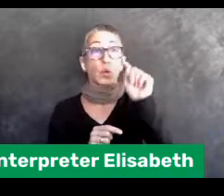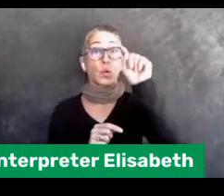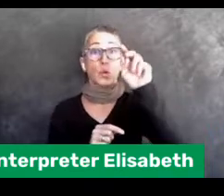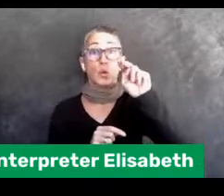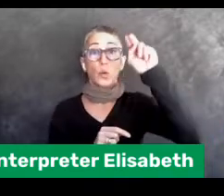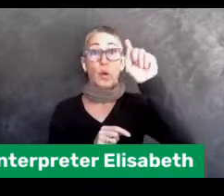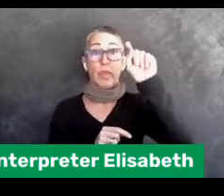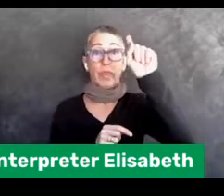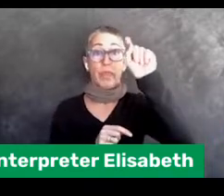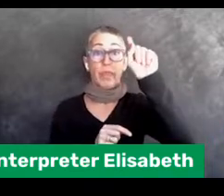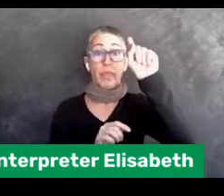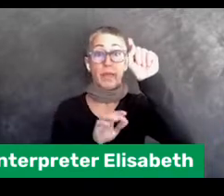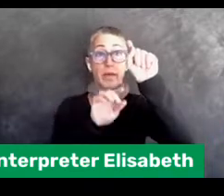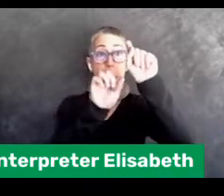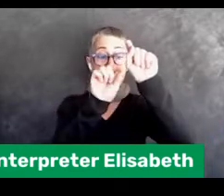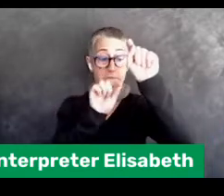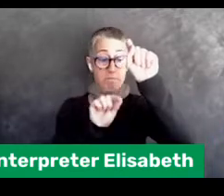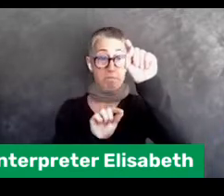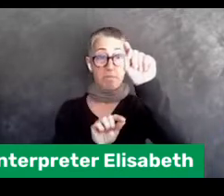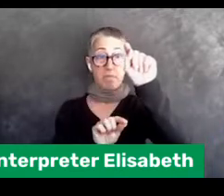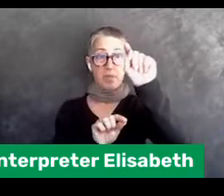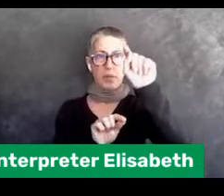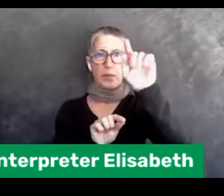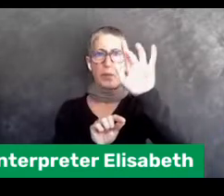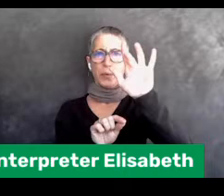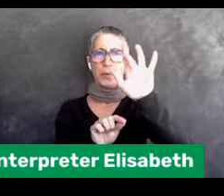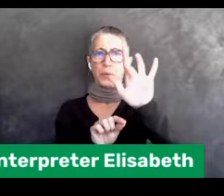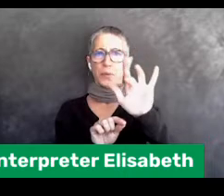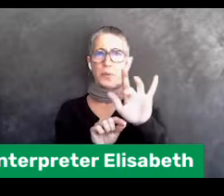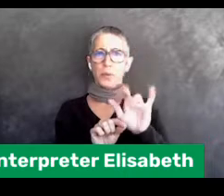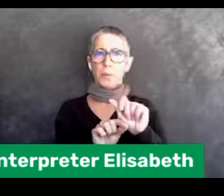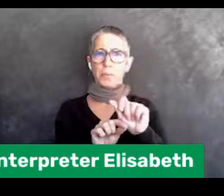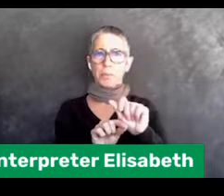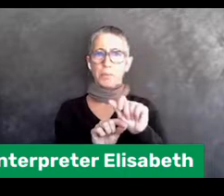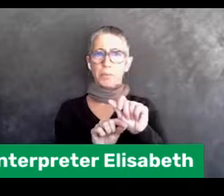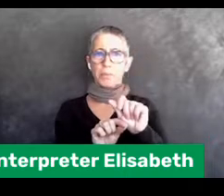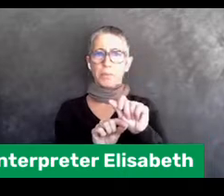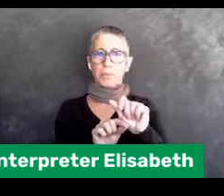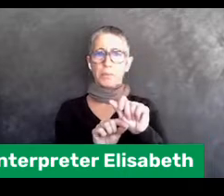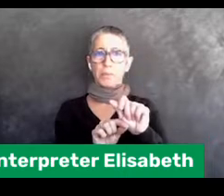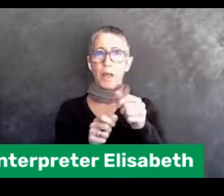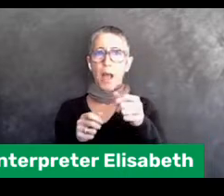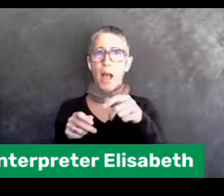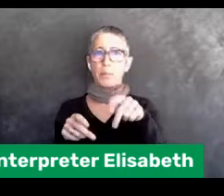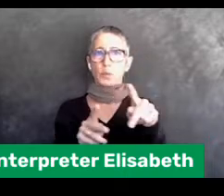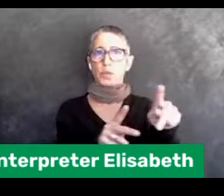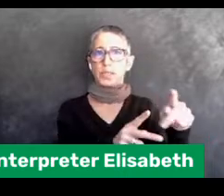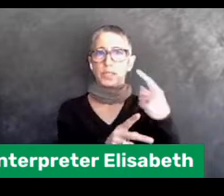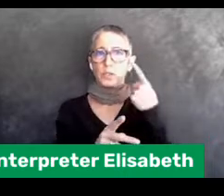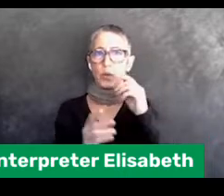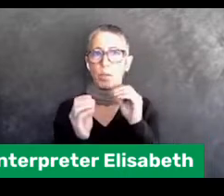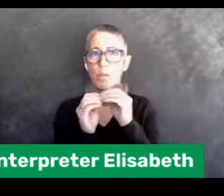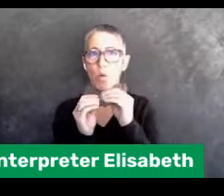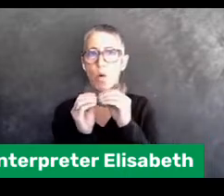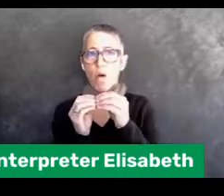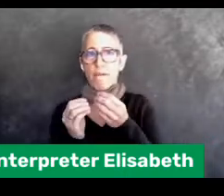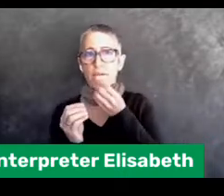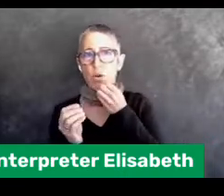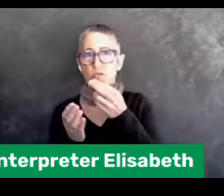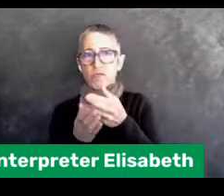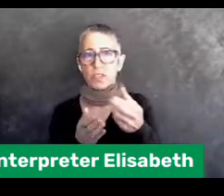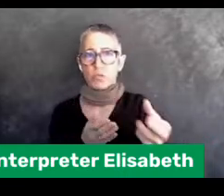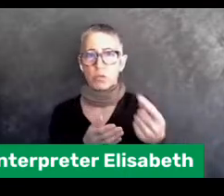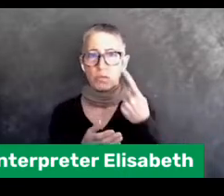the Austin neighborhood and also by Galewood that there's definitely opportunities to bring more food resources to